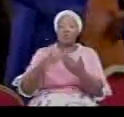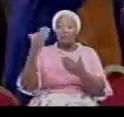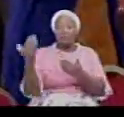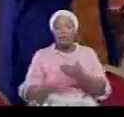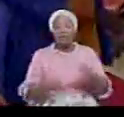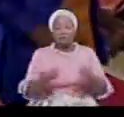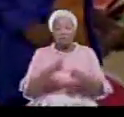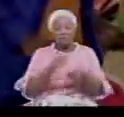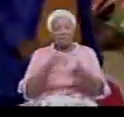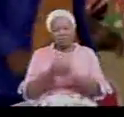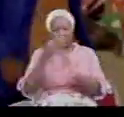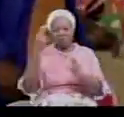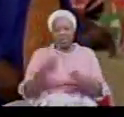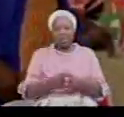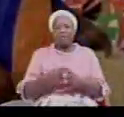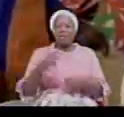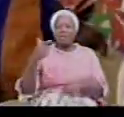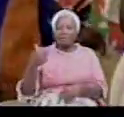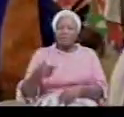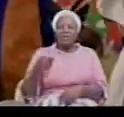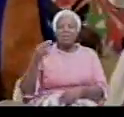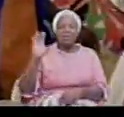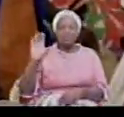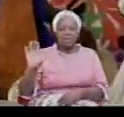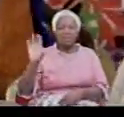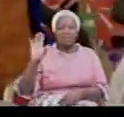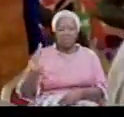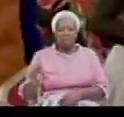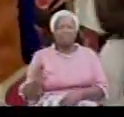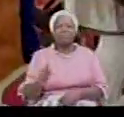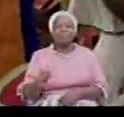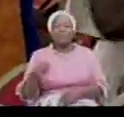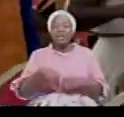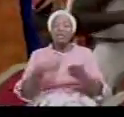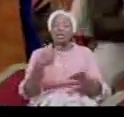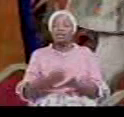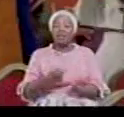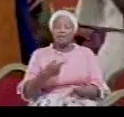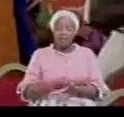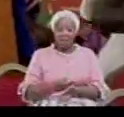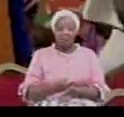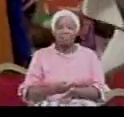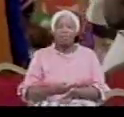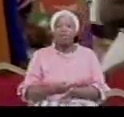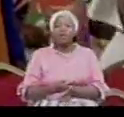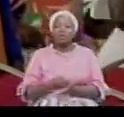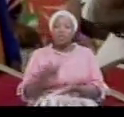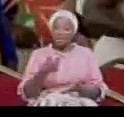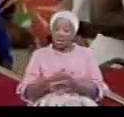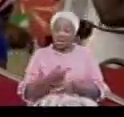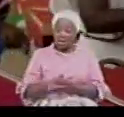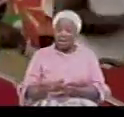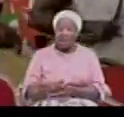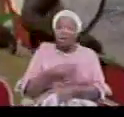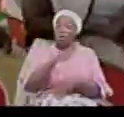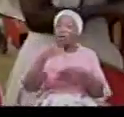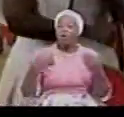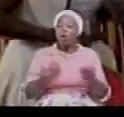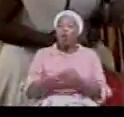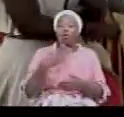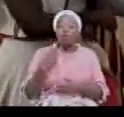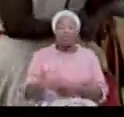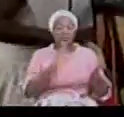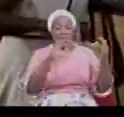GCK, Ghana Version, all the expectations of our life. The Lord will meet our